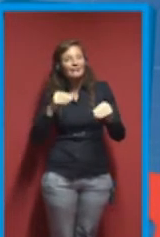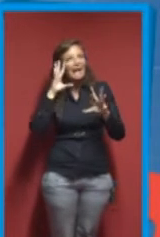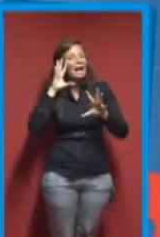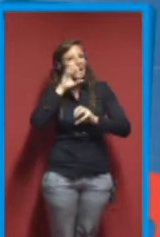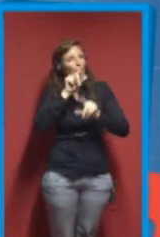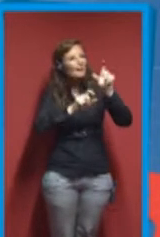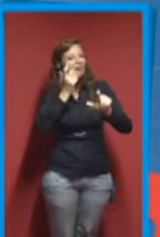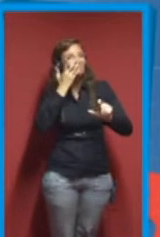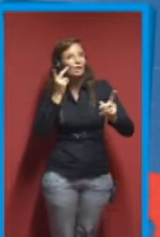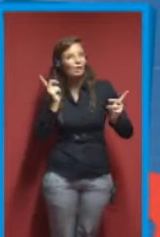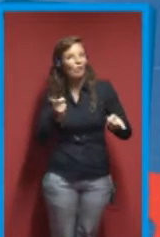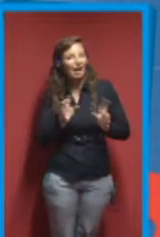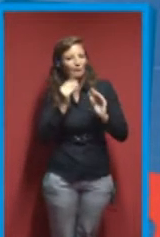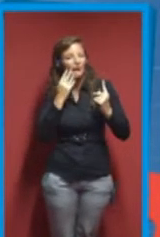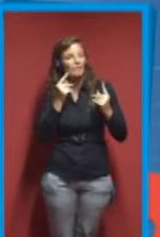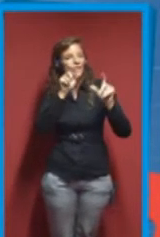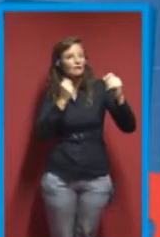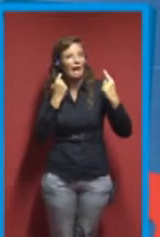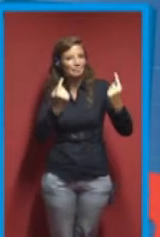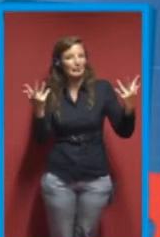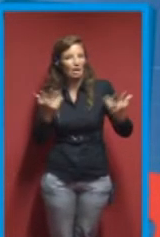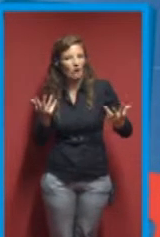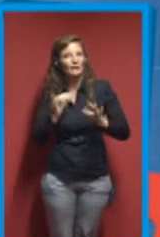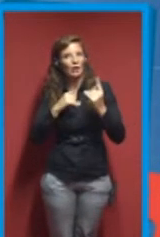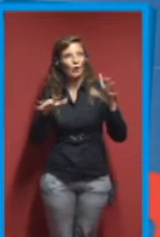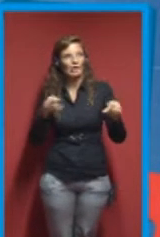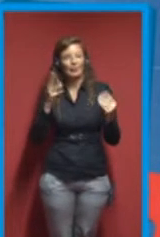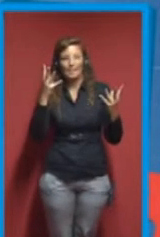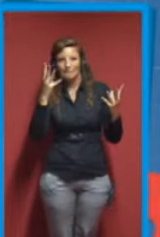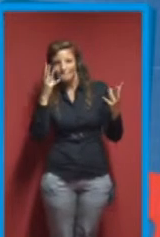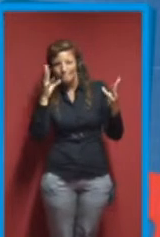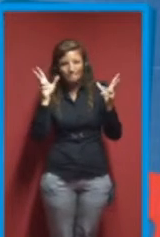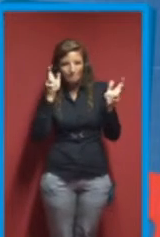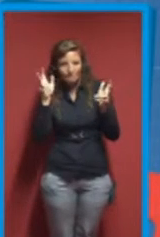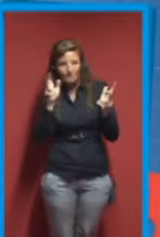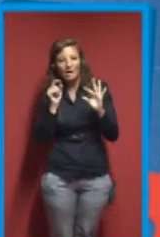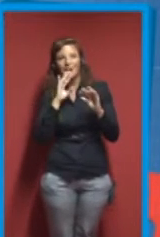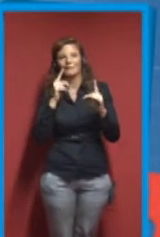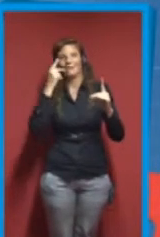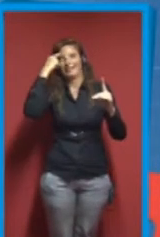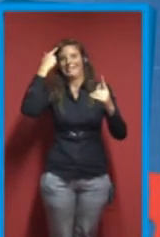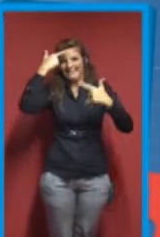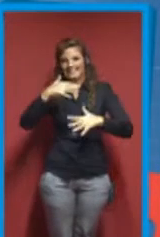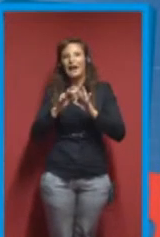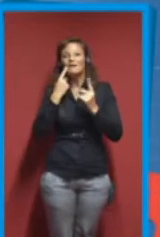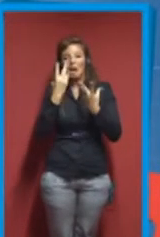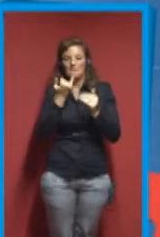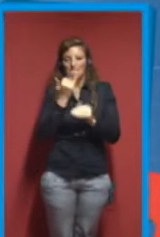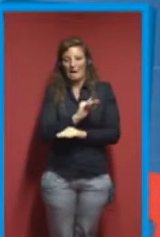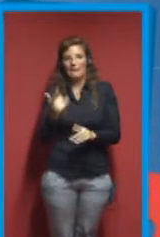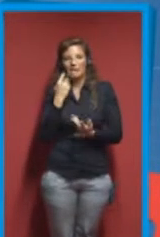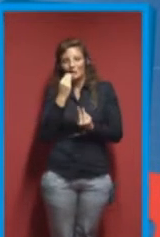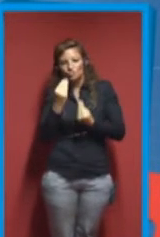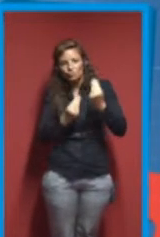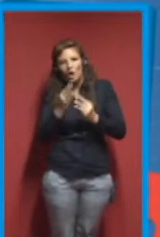of the things, kids will play with the avatar creator for hours, but parents will come along and say, what is this 3D printing? What